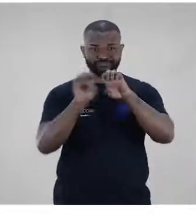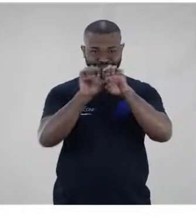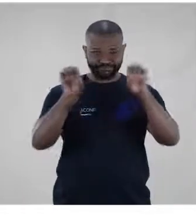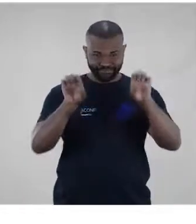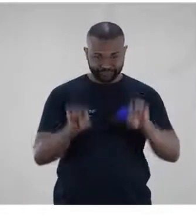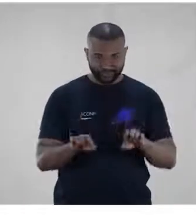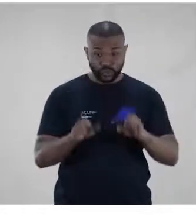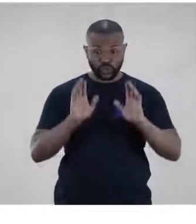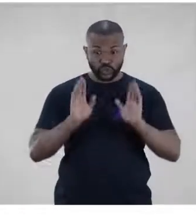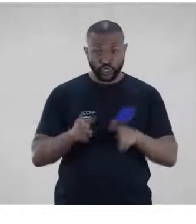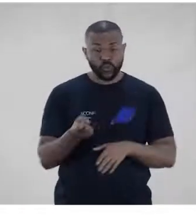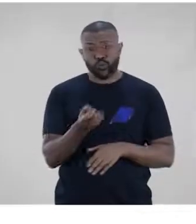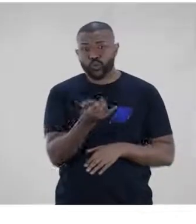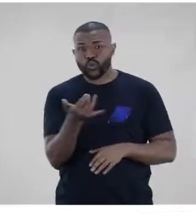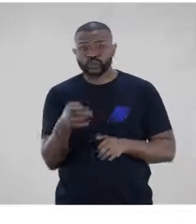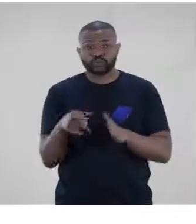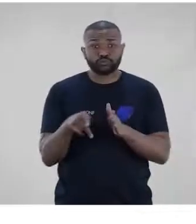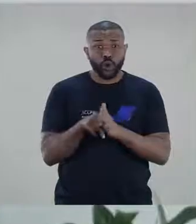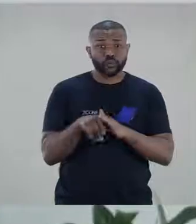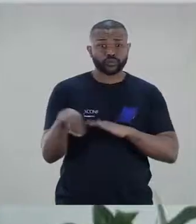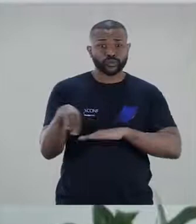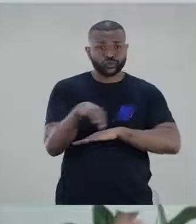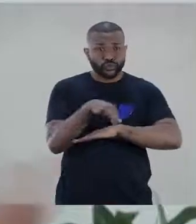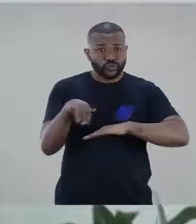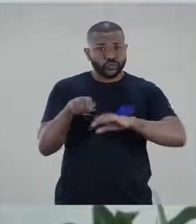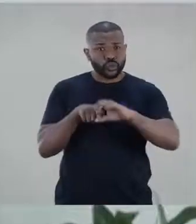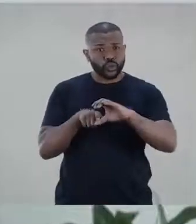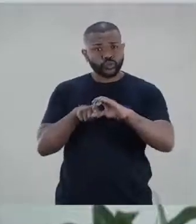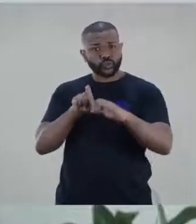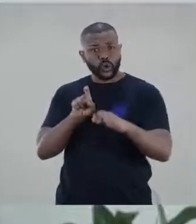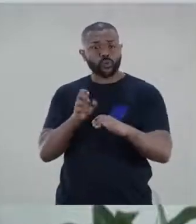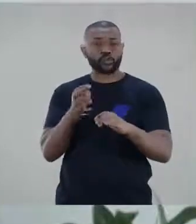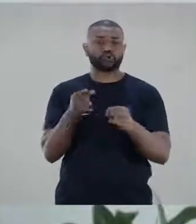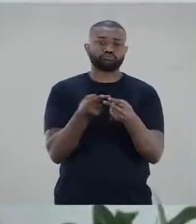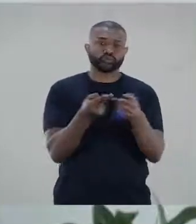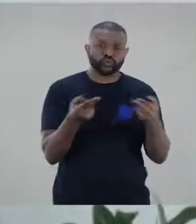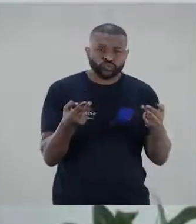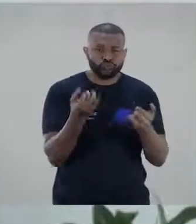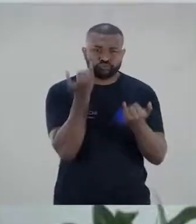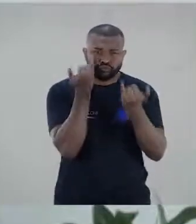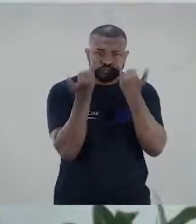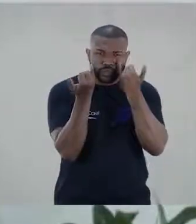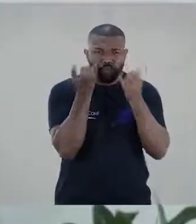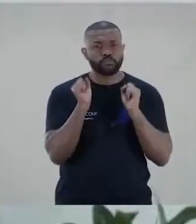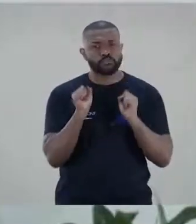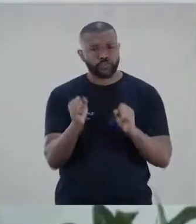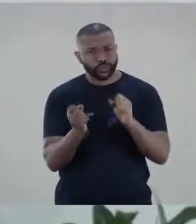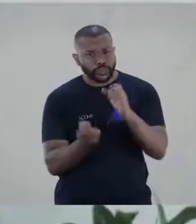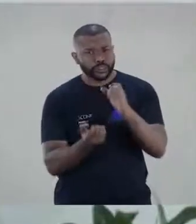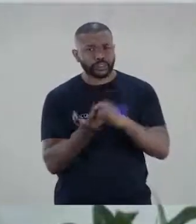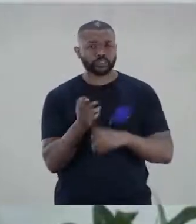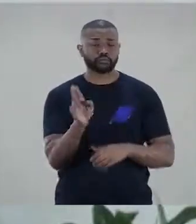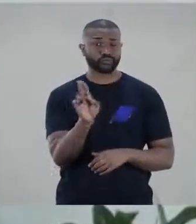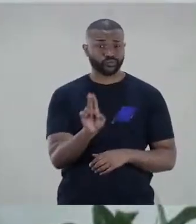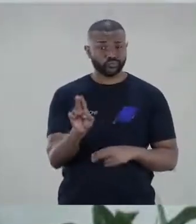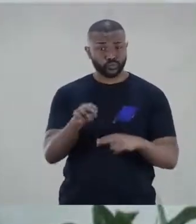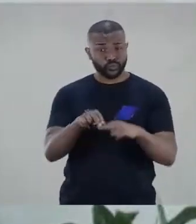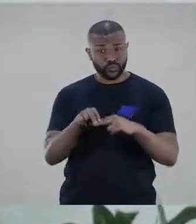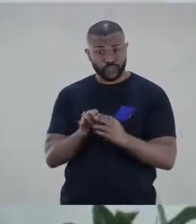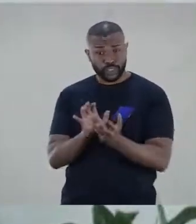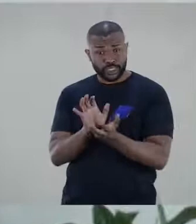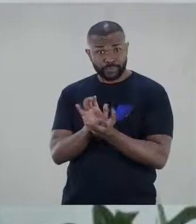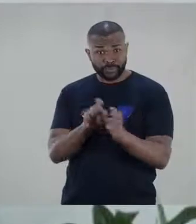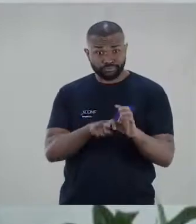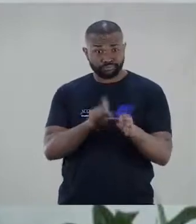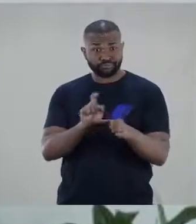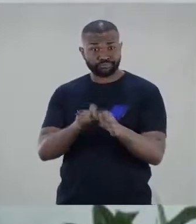these data products can come to life, be owned, operated by independent teams. And I don't think this is a new story. This